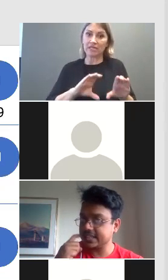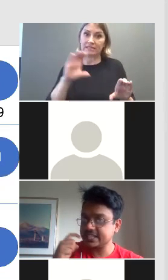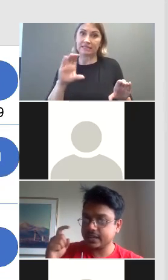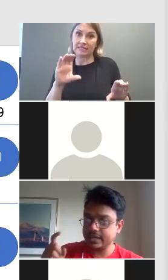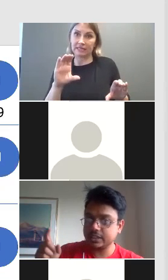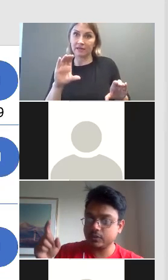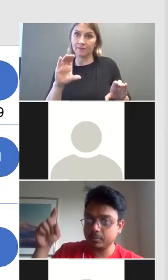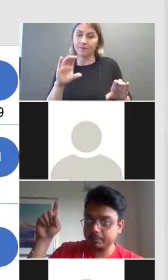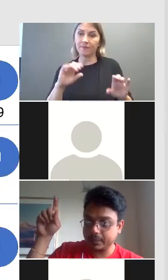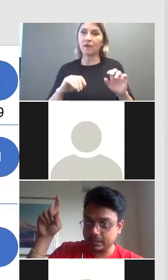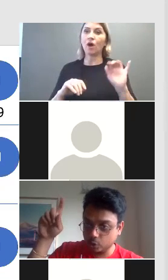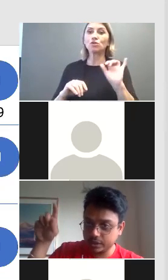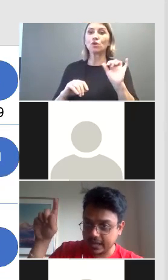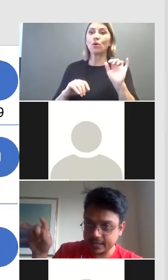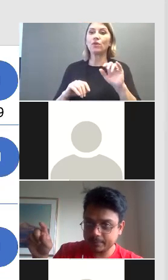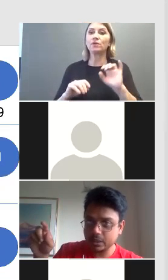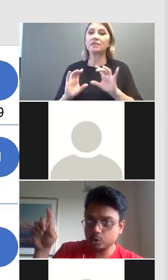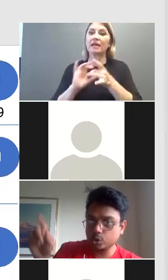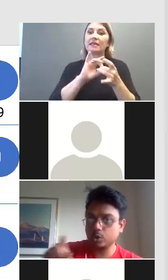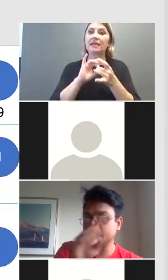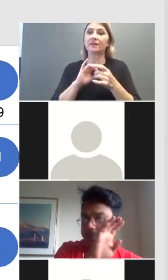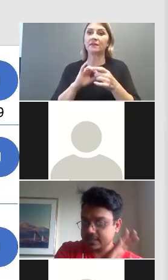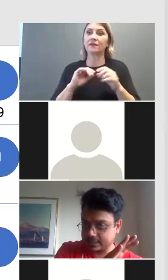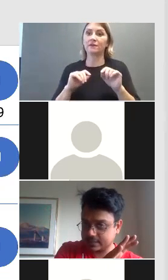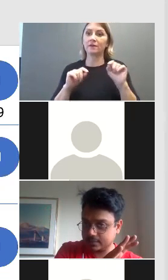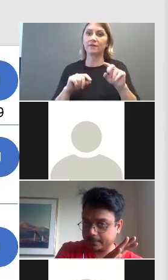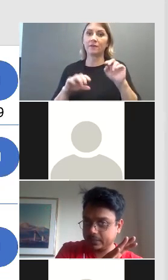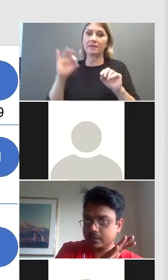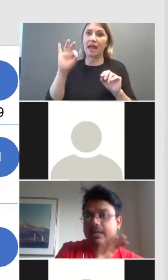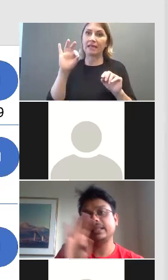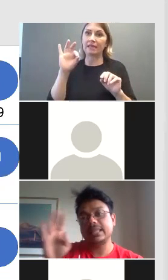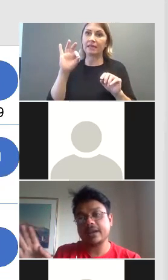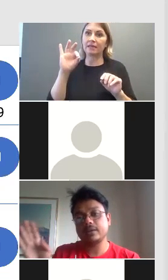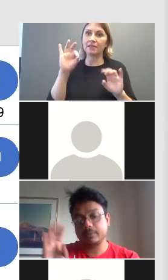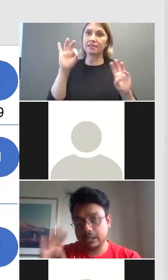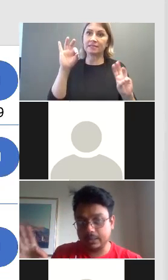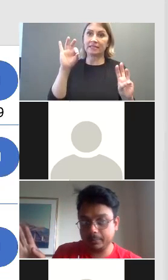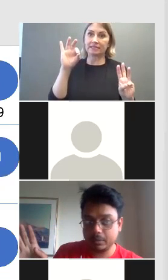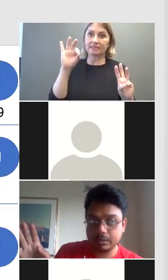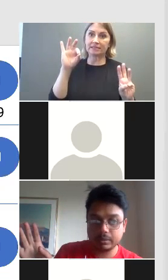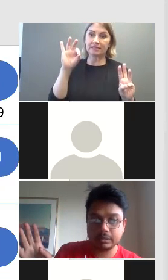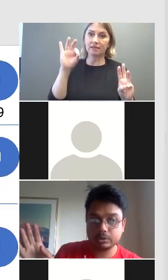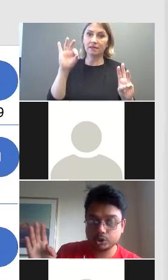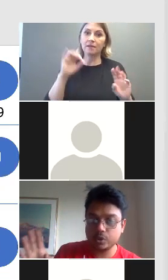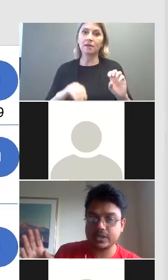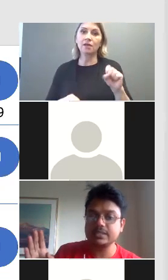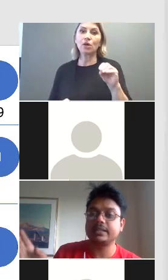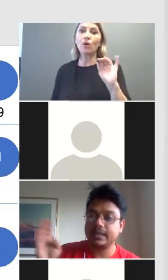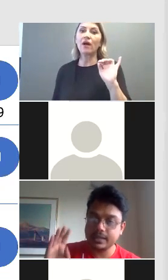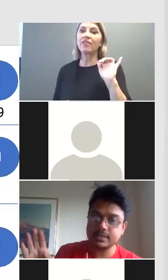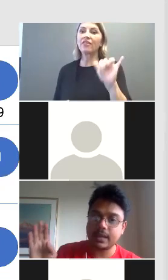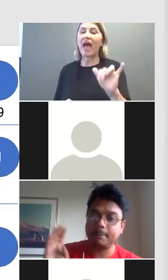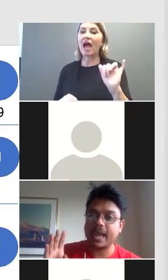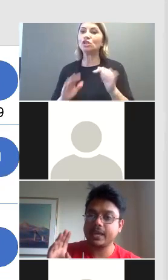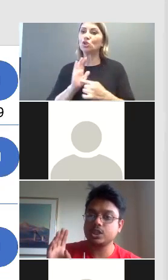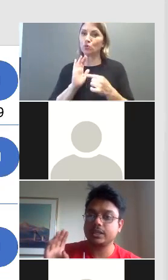also means that there is a connection from the node 9 to node number 6. And that shows us that